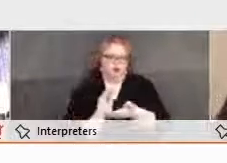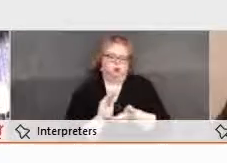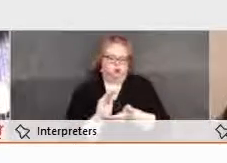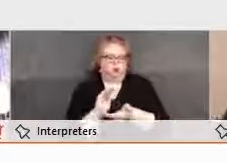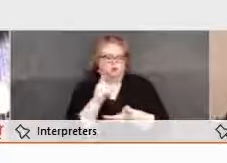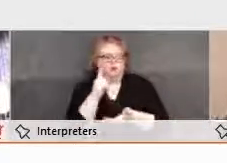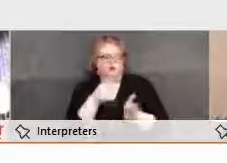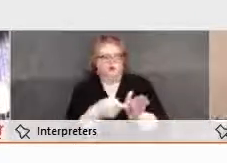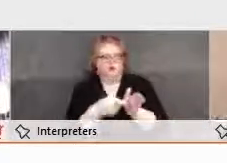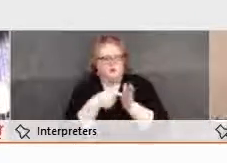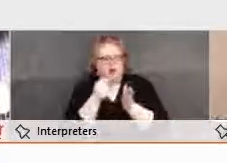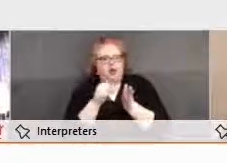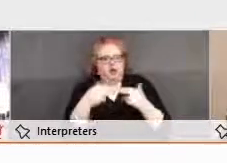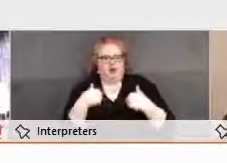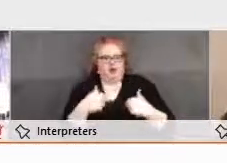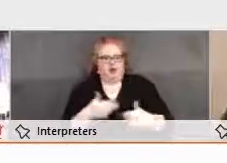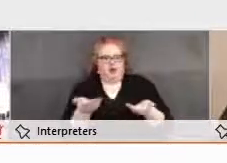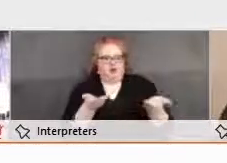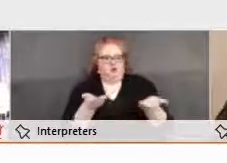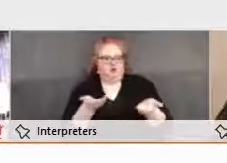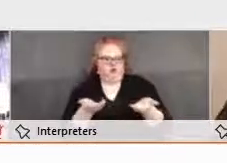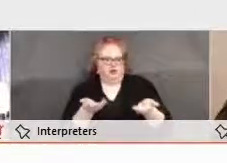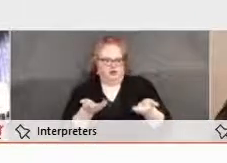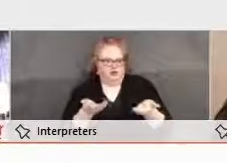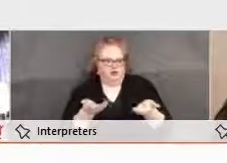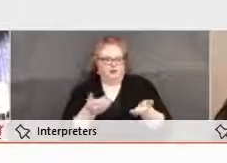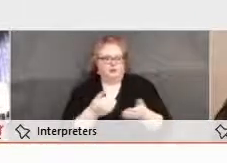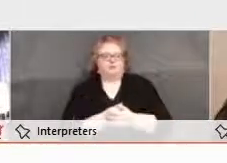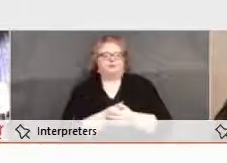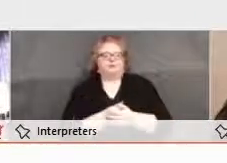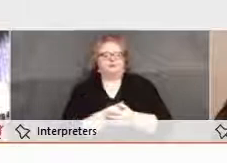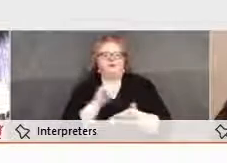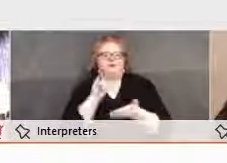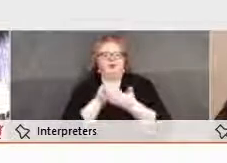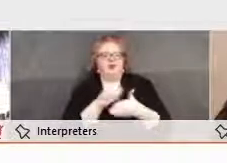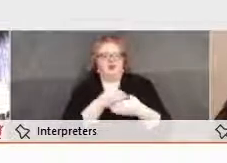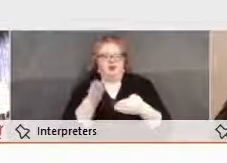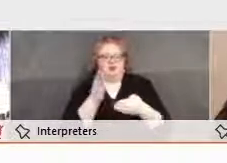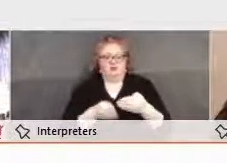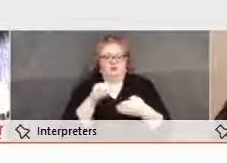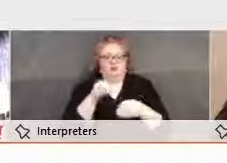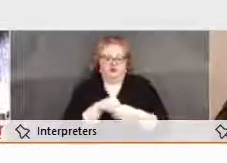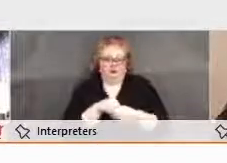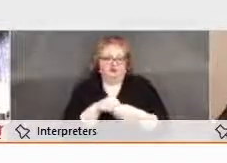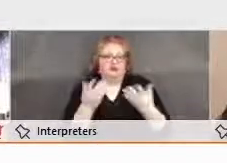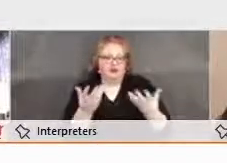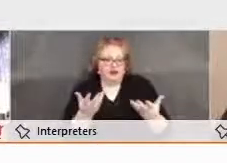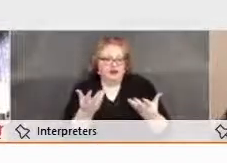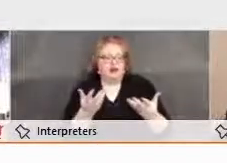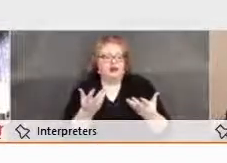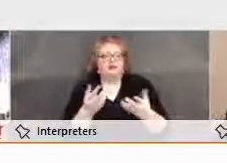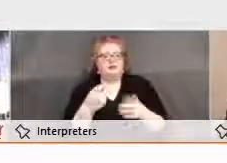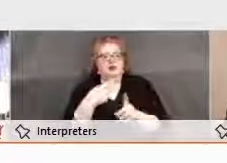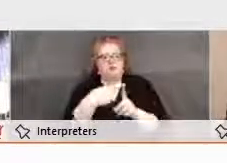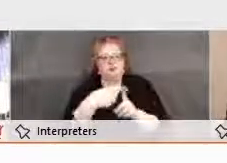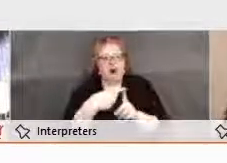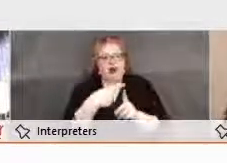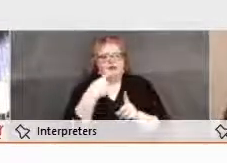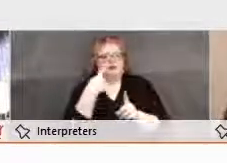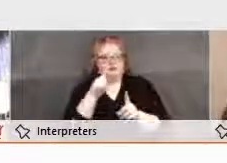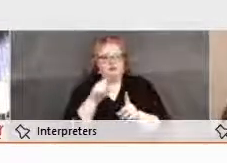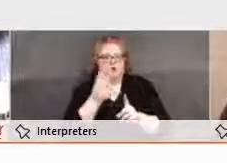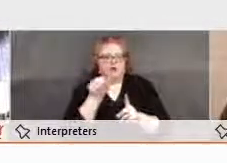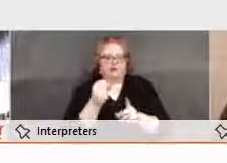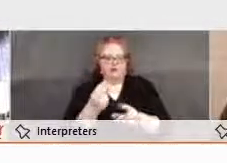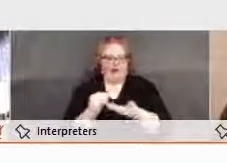time, which resulted in very favorable paid loss ratios and cash surpluses on behalf of all of